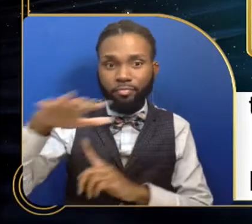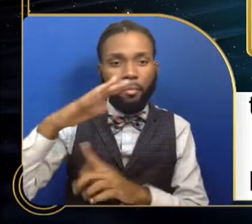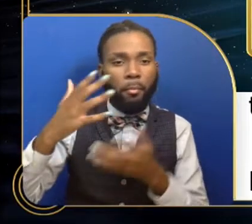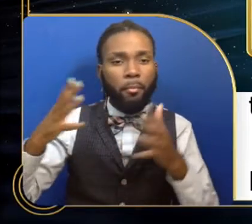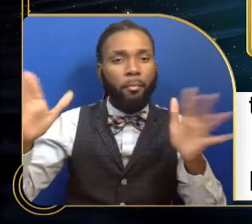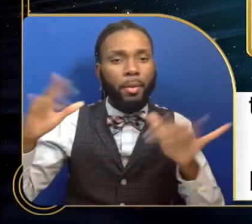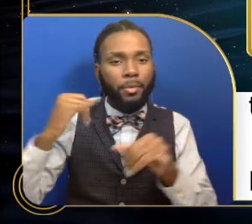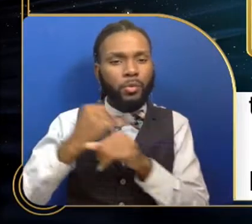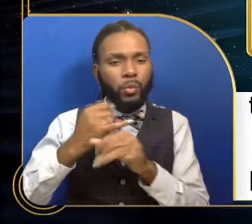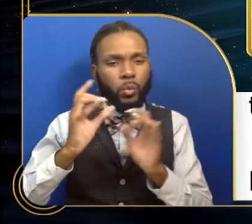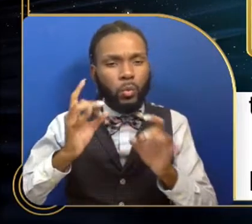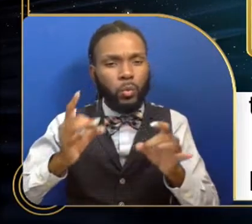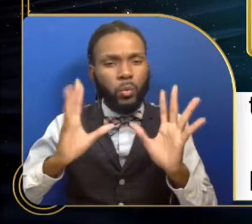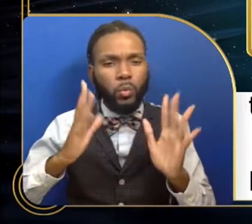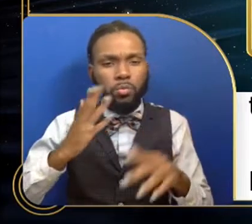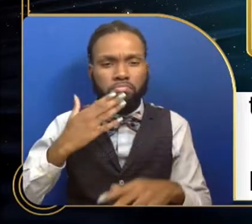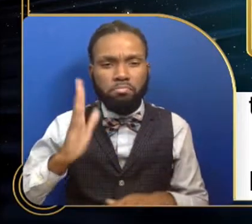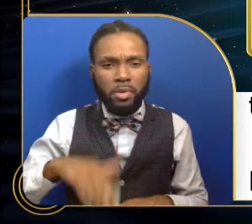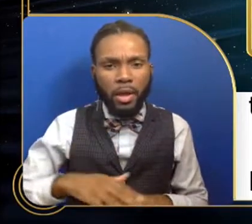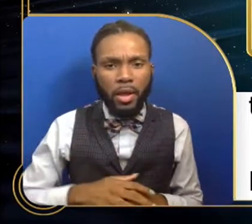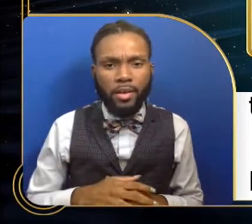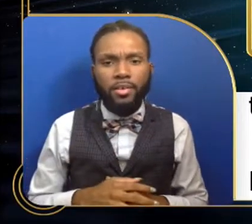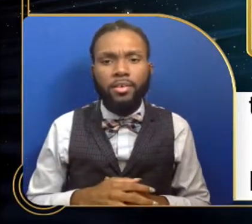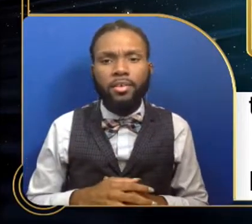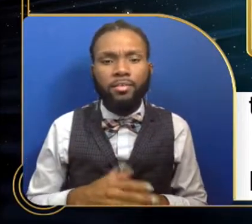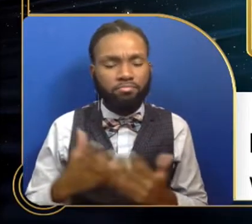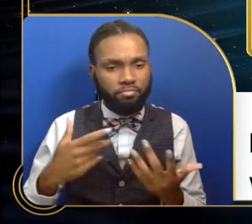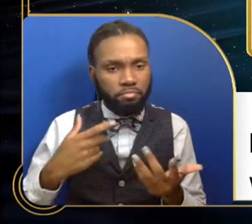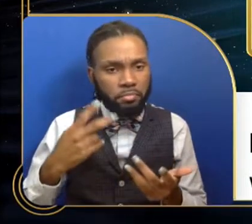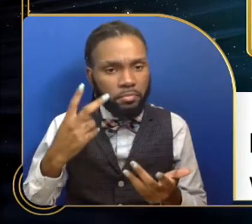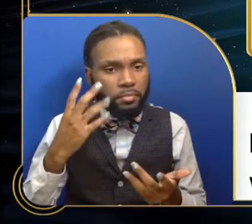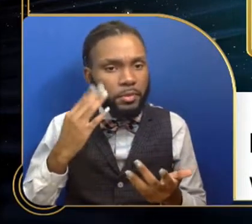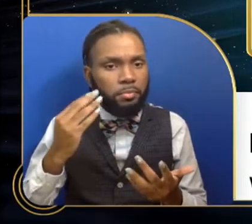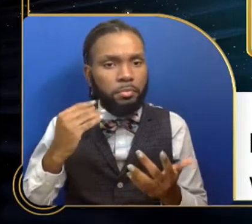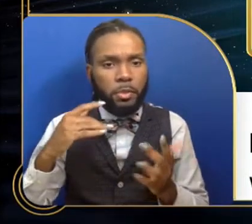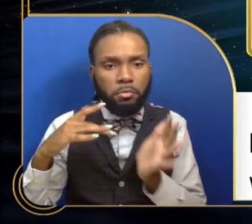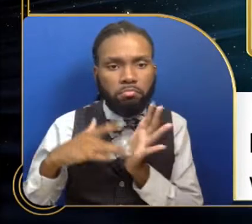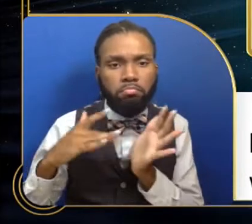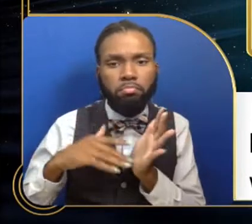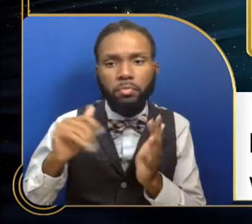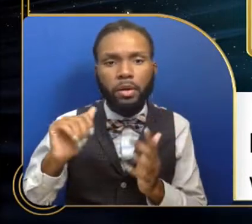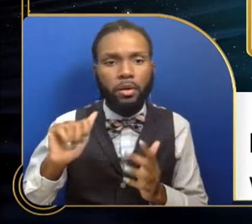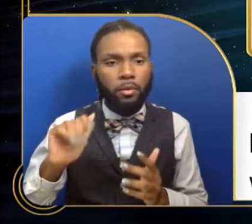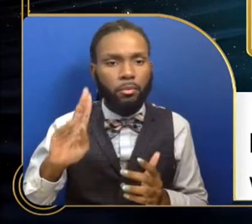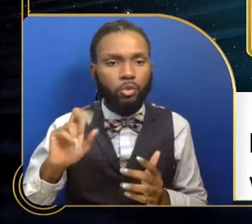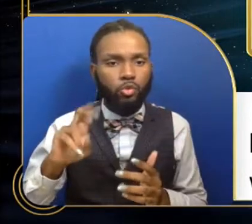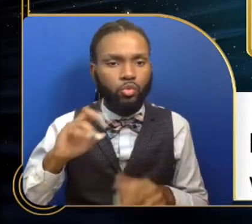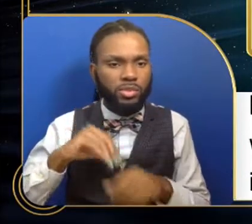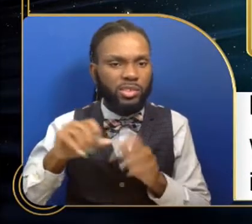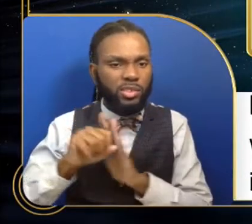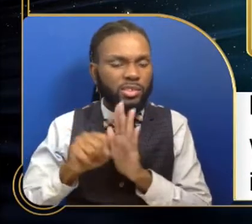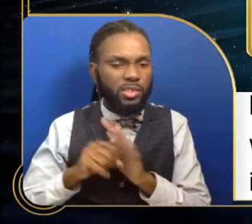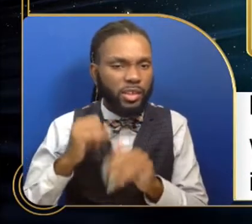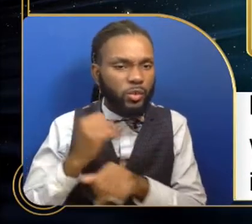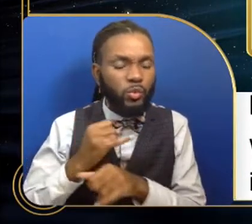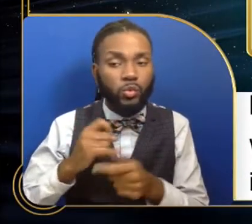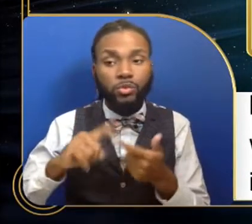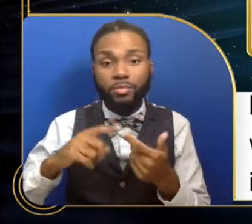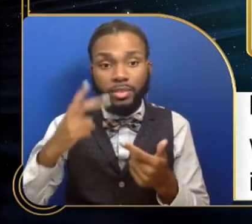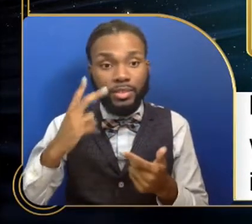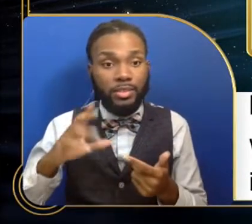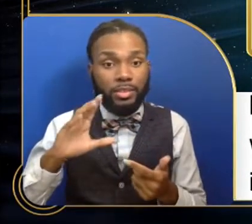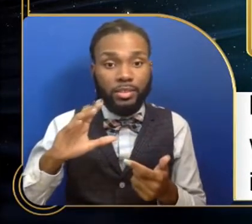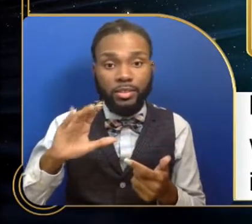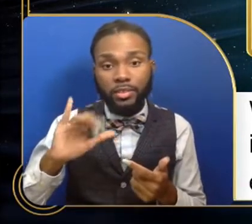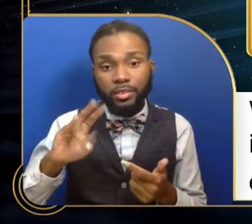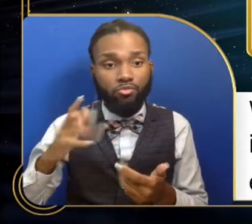were abuses in state hospitals and state institutions. There were civil rights movements emerging, and people with